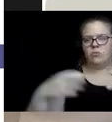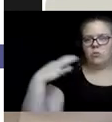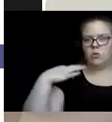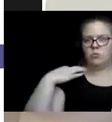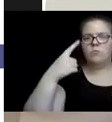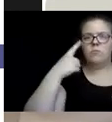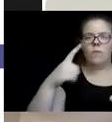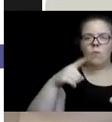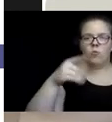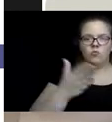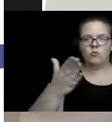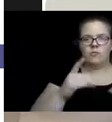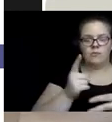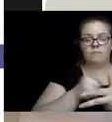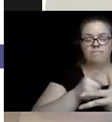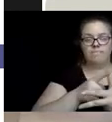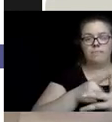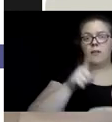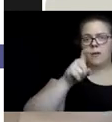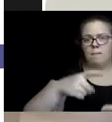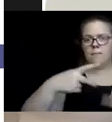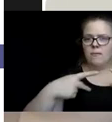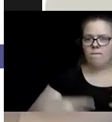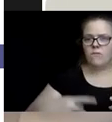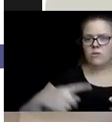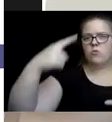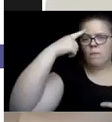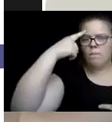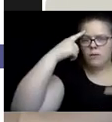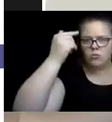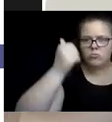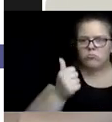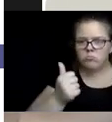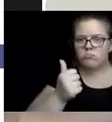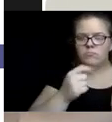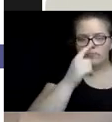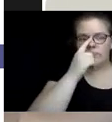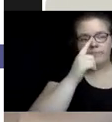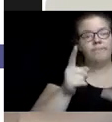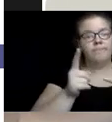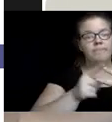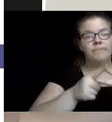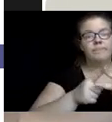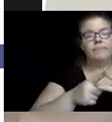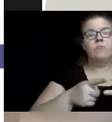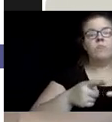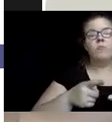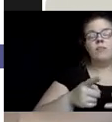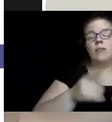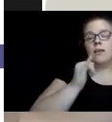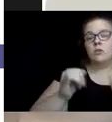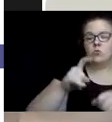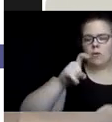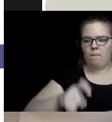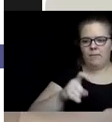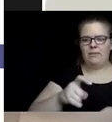services. First, there has to be a physical or a mental impairment. Second, the individual has to be at risk of harm,